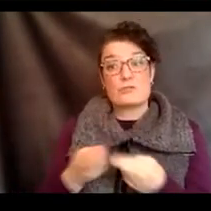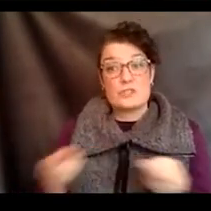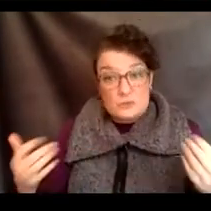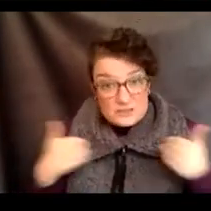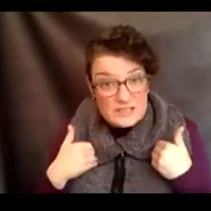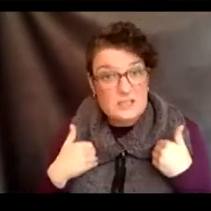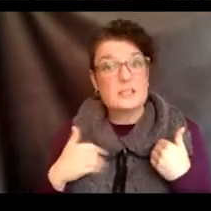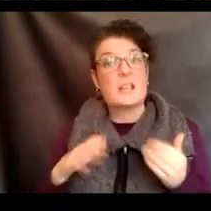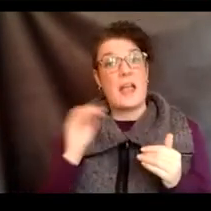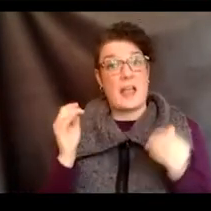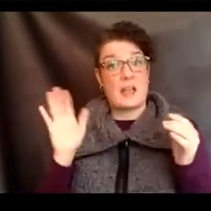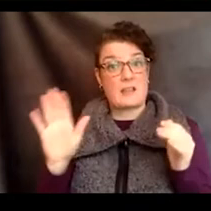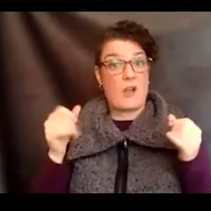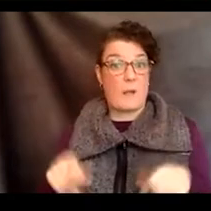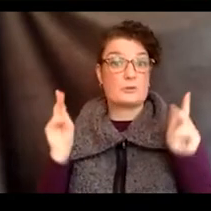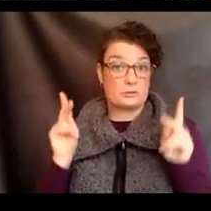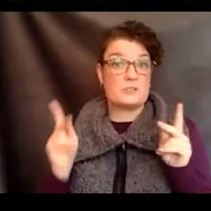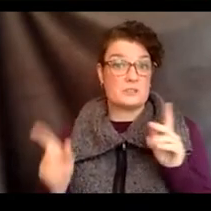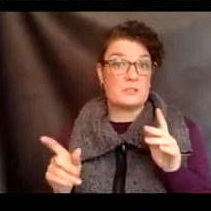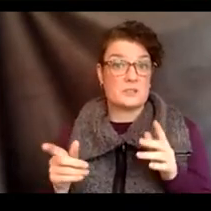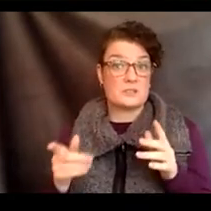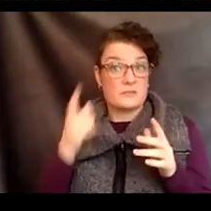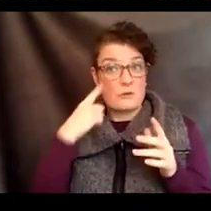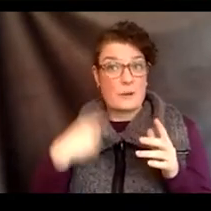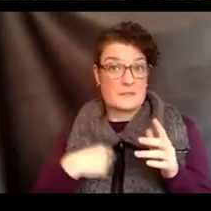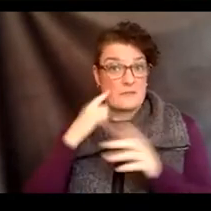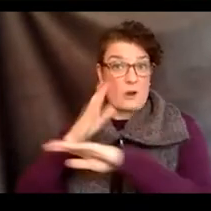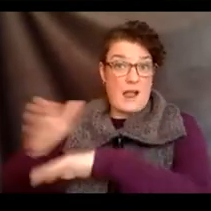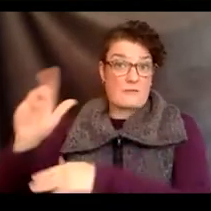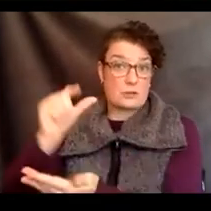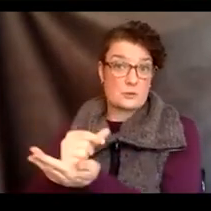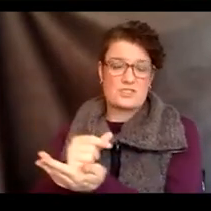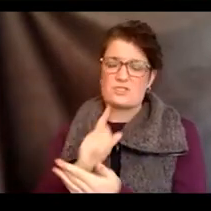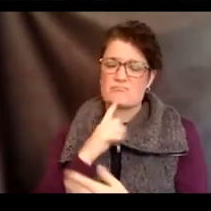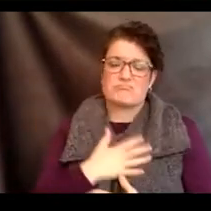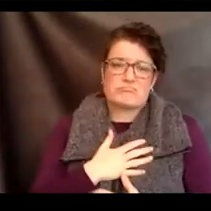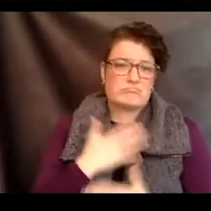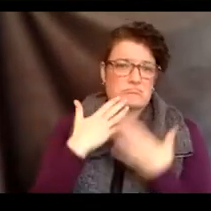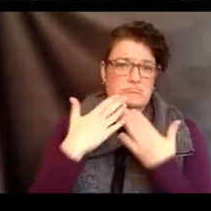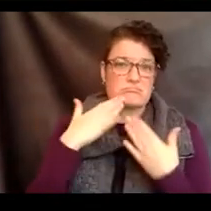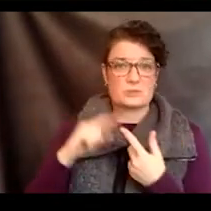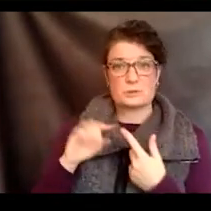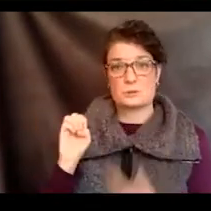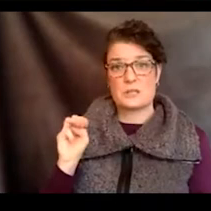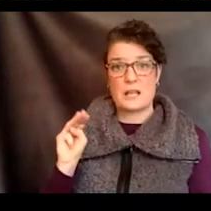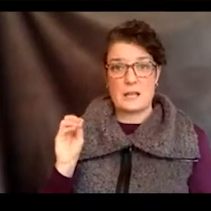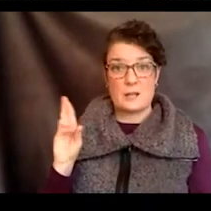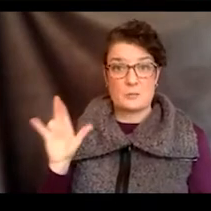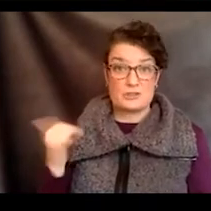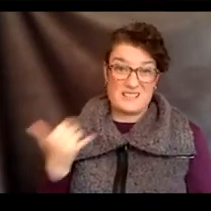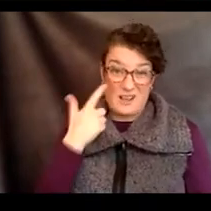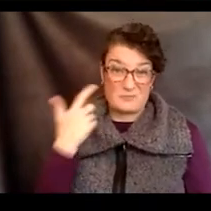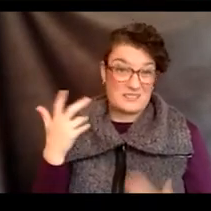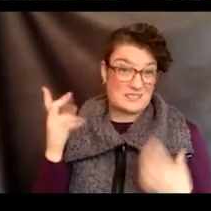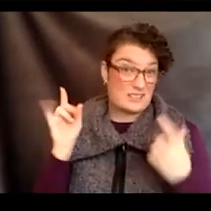and the opportunity that it's allowed me after graduation. I'm forever indebted to, I guess, Emory now because it's changed my